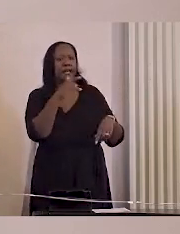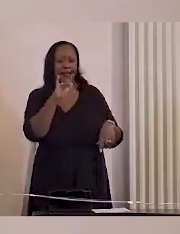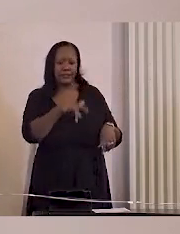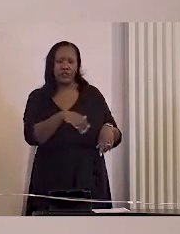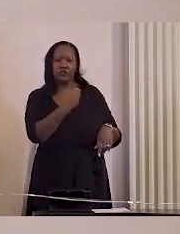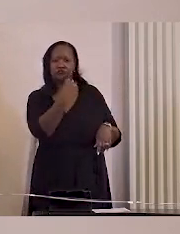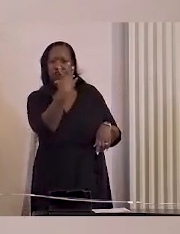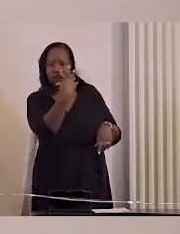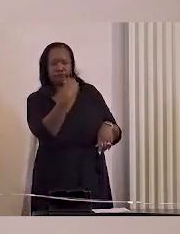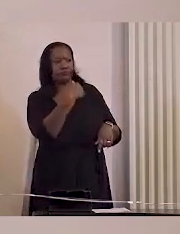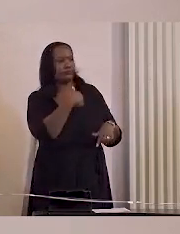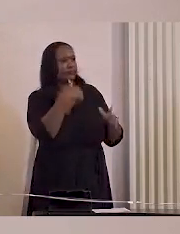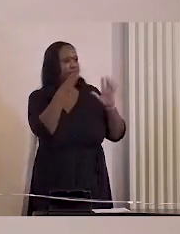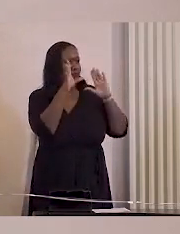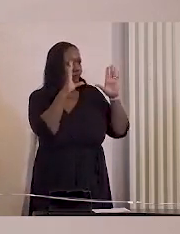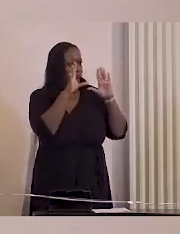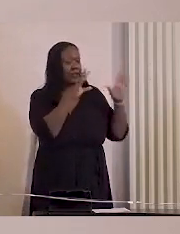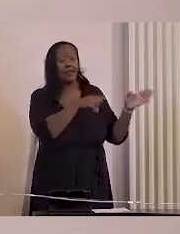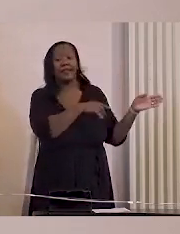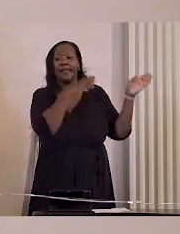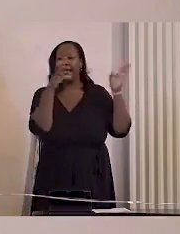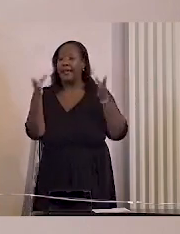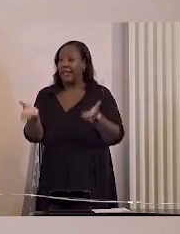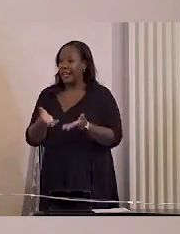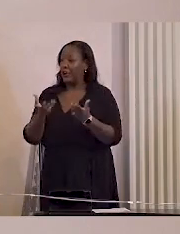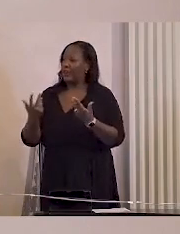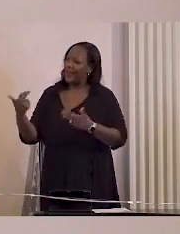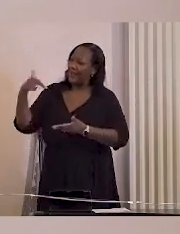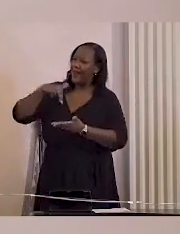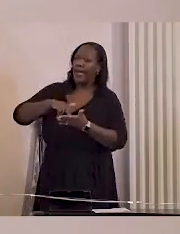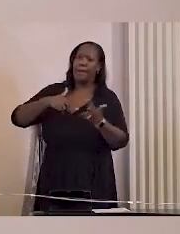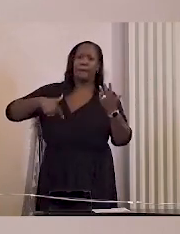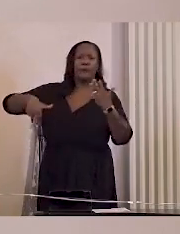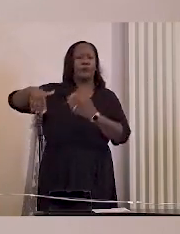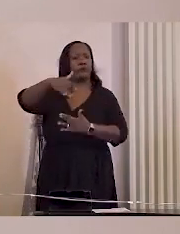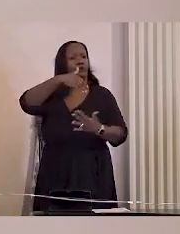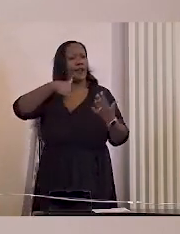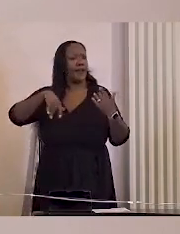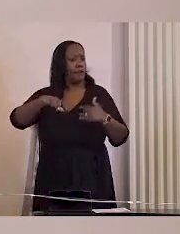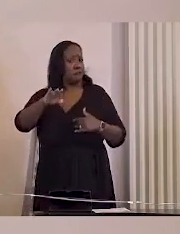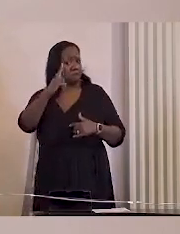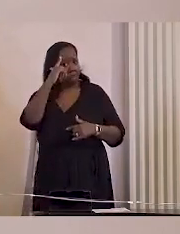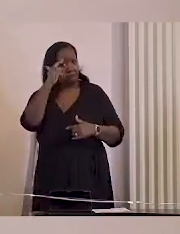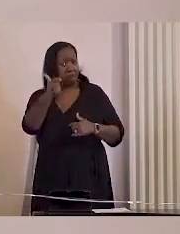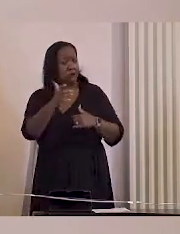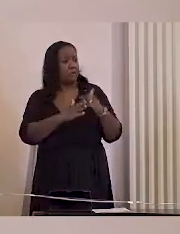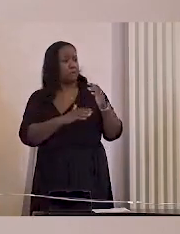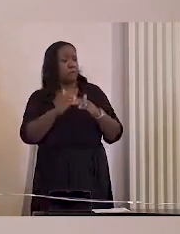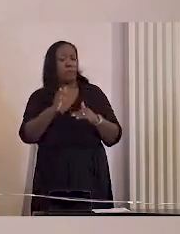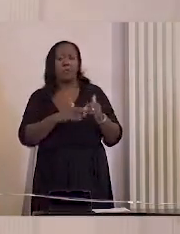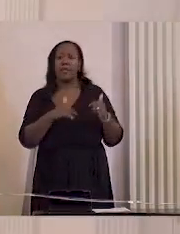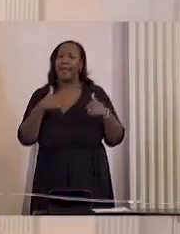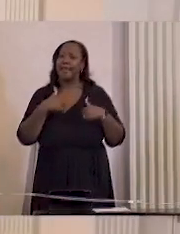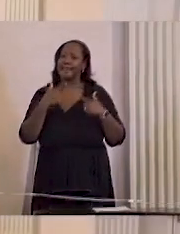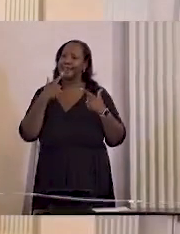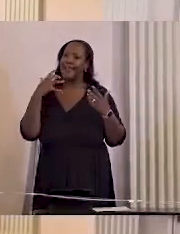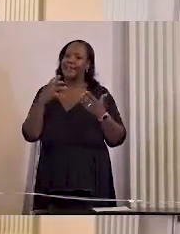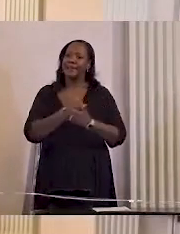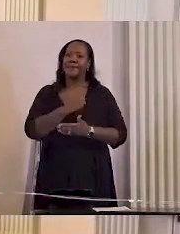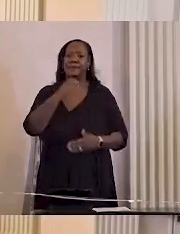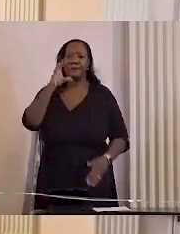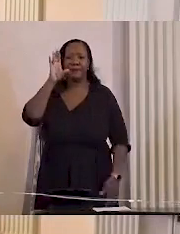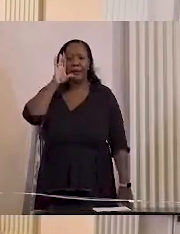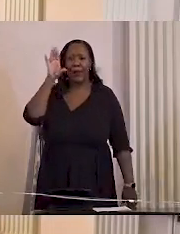able. In the sanctuary, feel free to get up, move around as you are comfortable. Let's take some time to say hello.